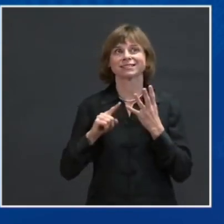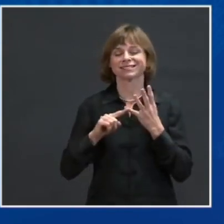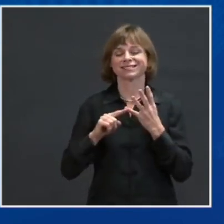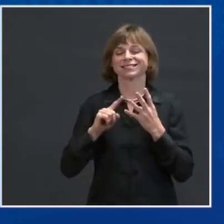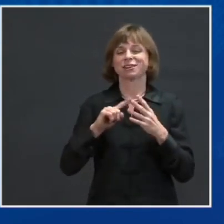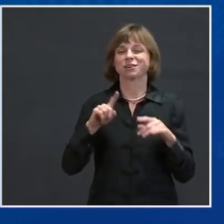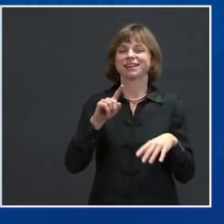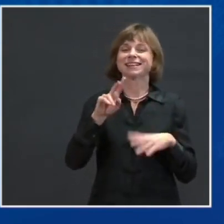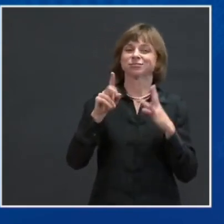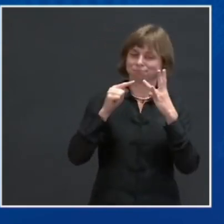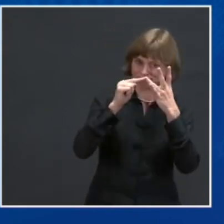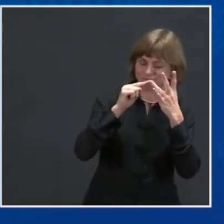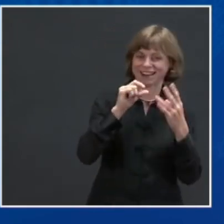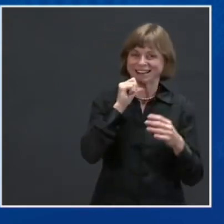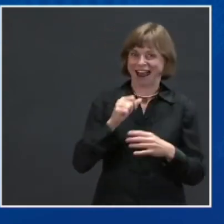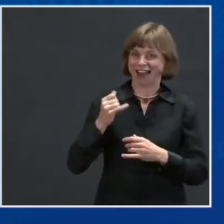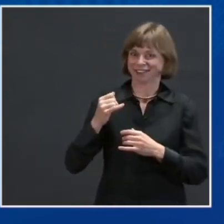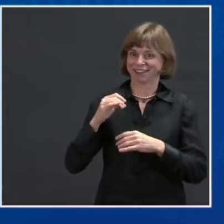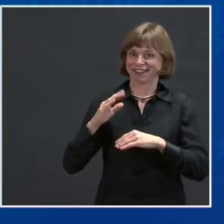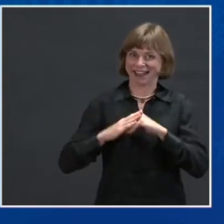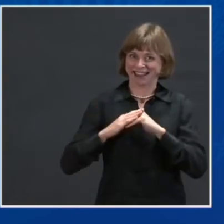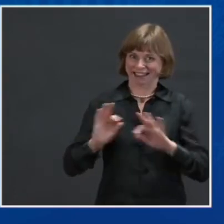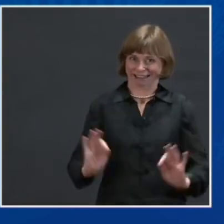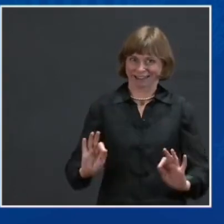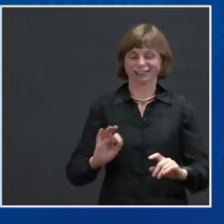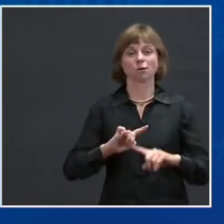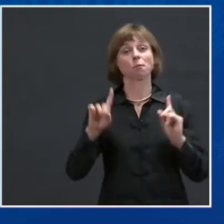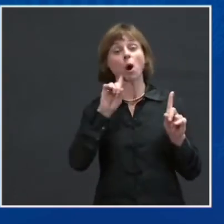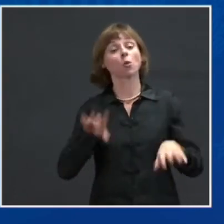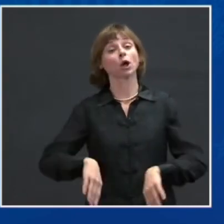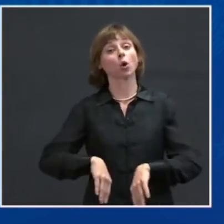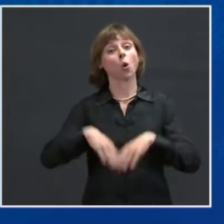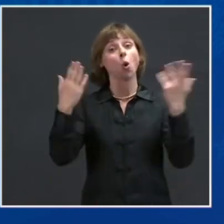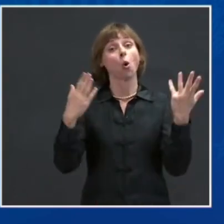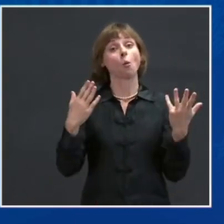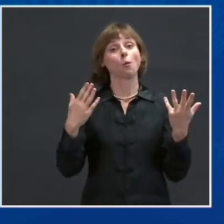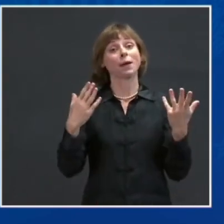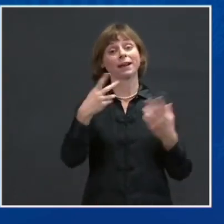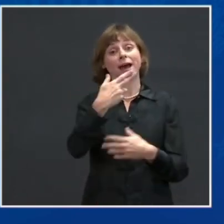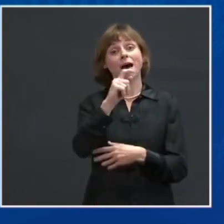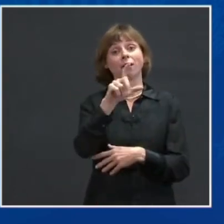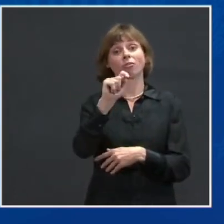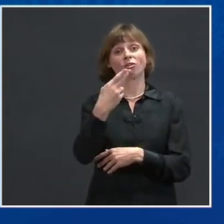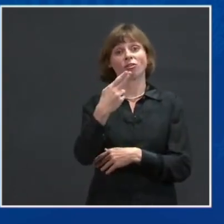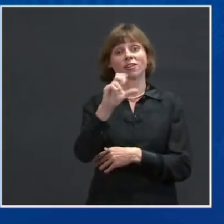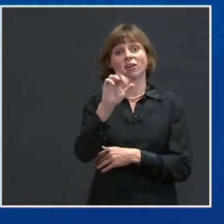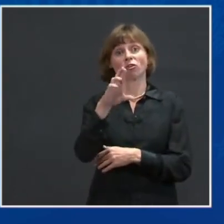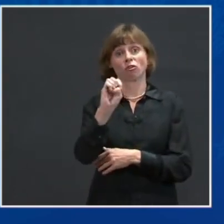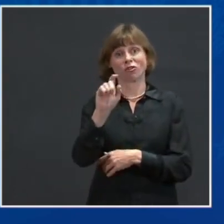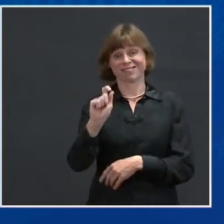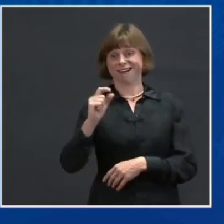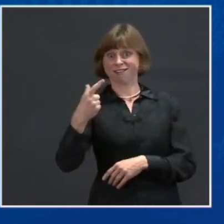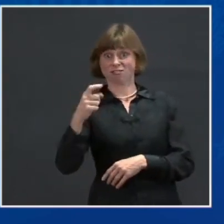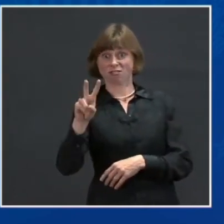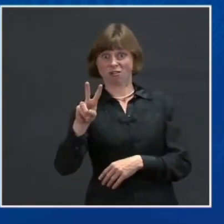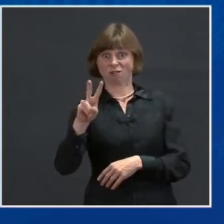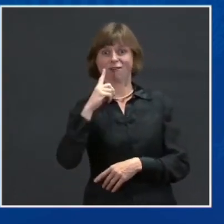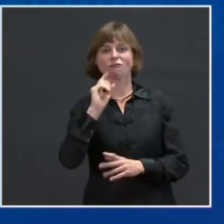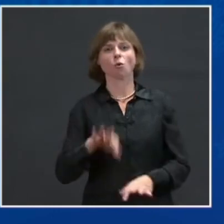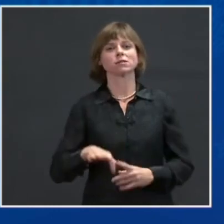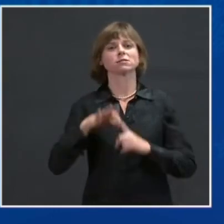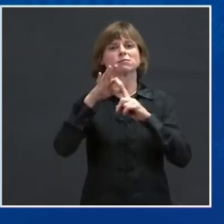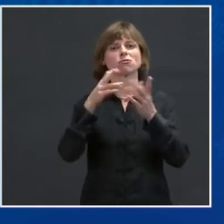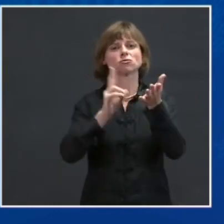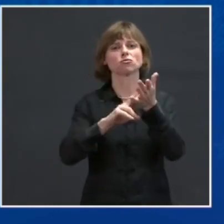Second to last, but certainly not least, we opened healthcare.gov as planned and as we had announced for a special enrollment period until May 15th